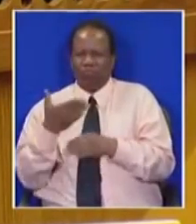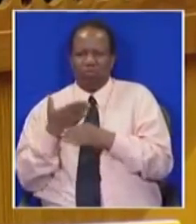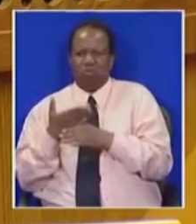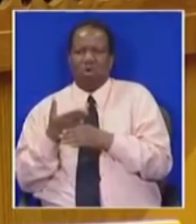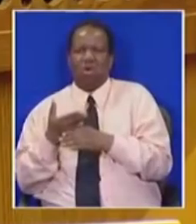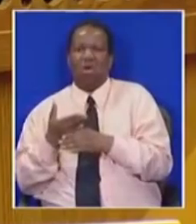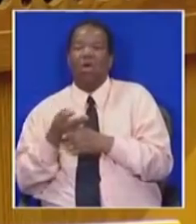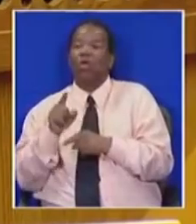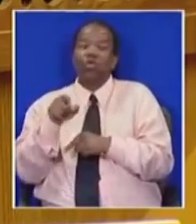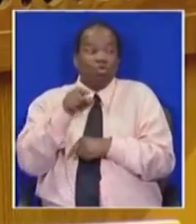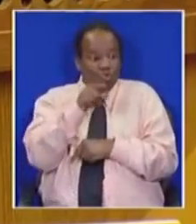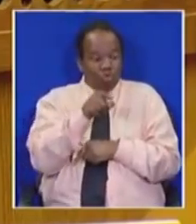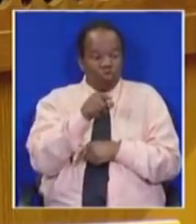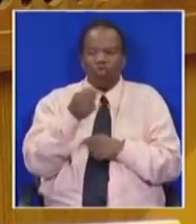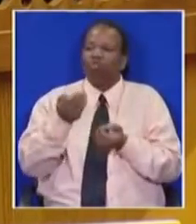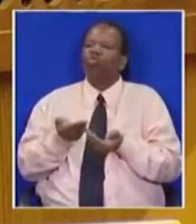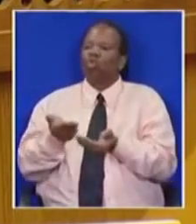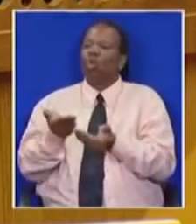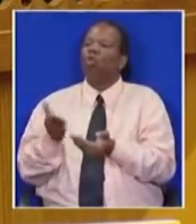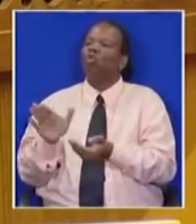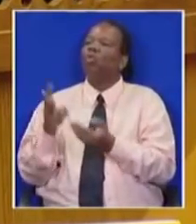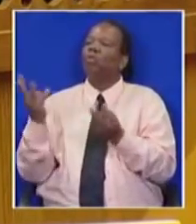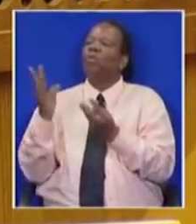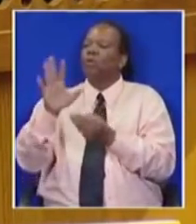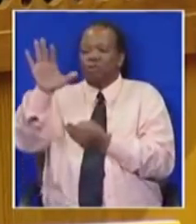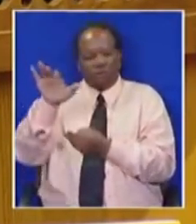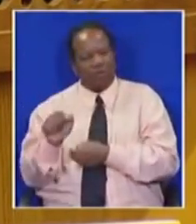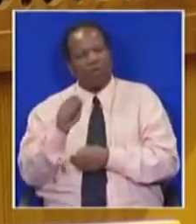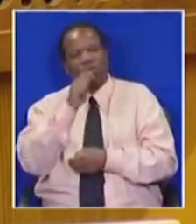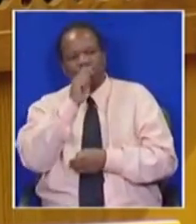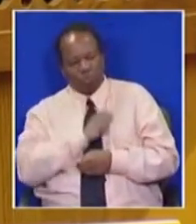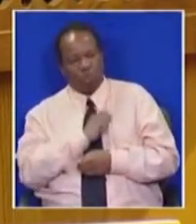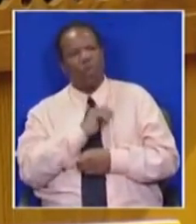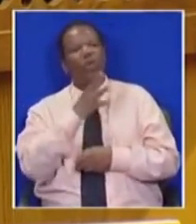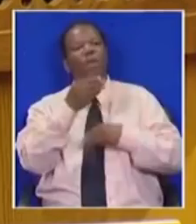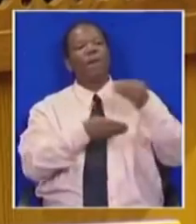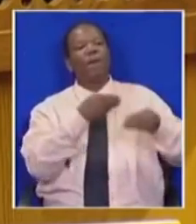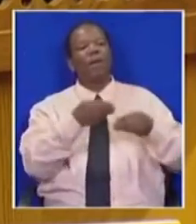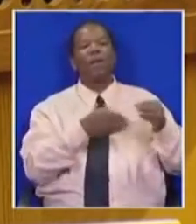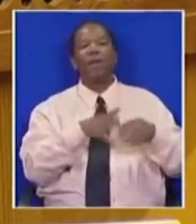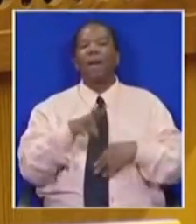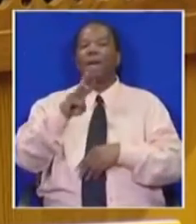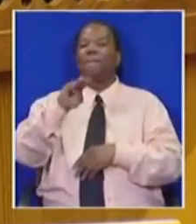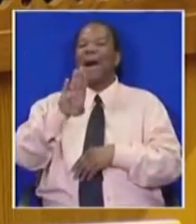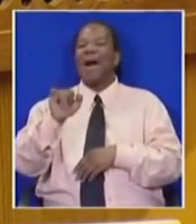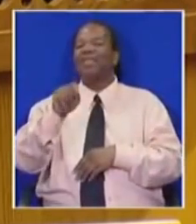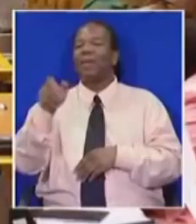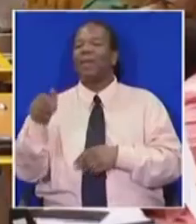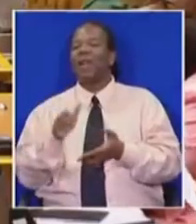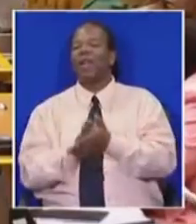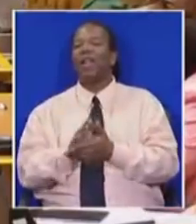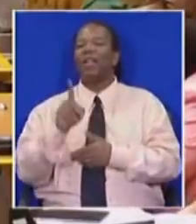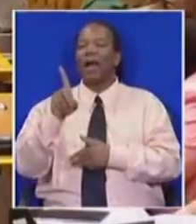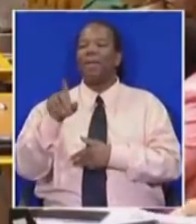South Africa that you're really serious about fighting corruption in your party and fire Batabile Dlamini, Faith